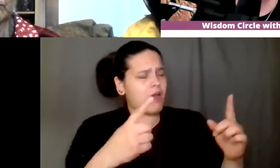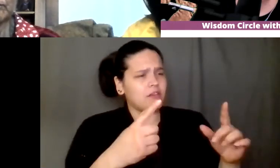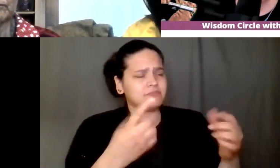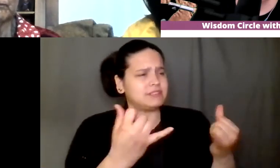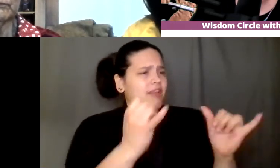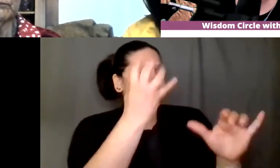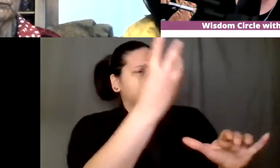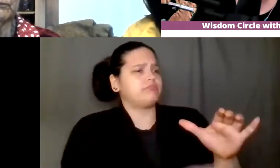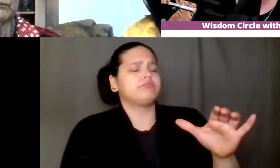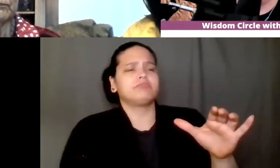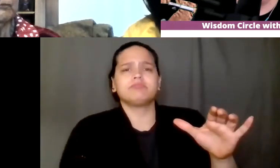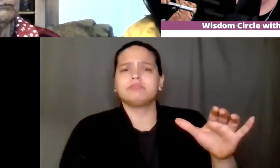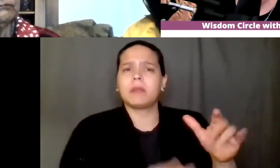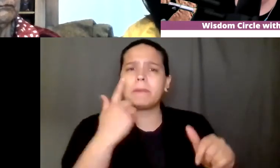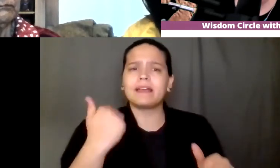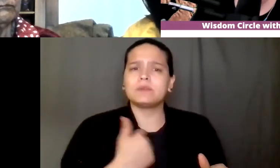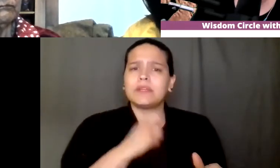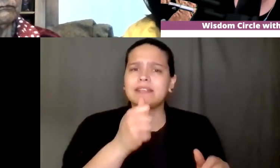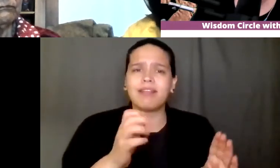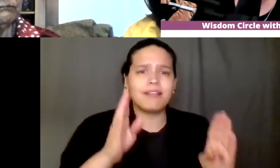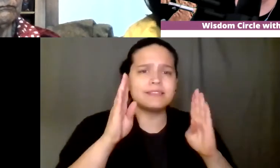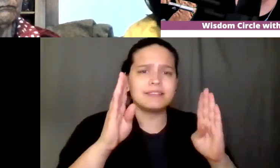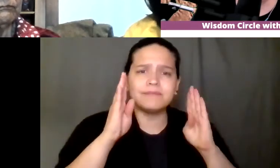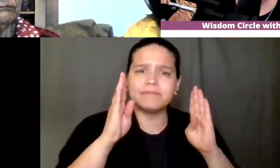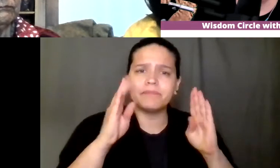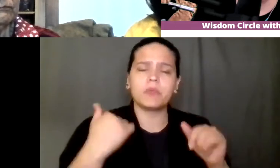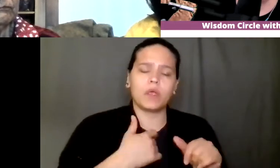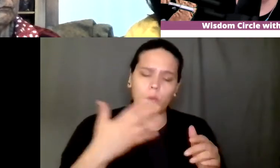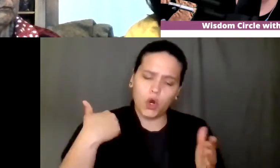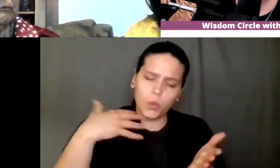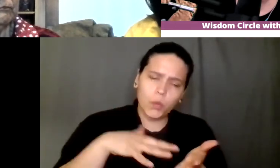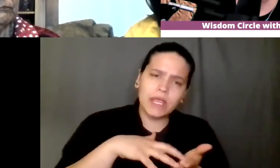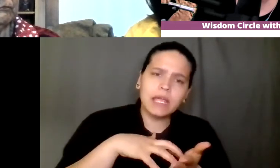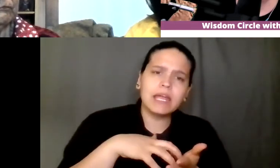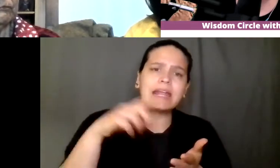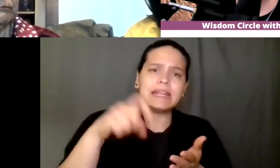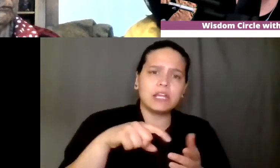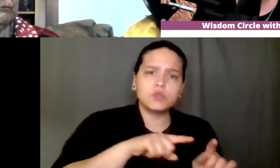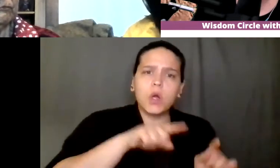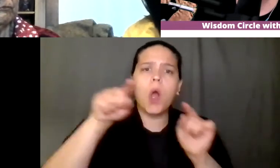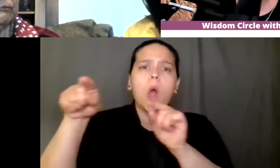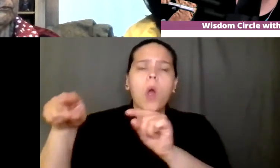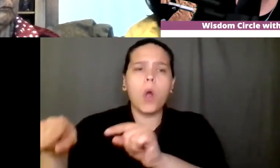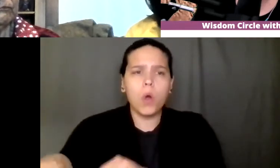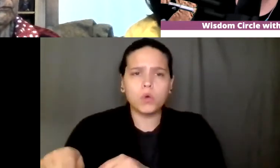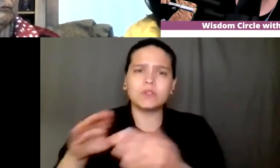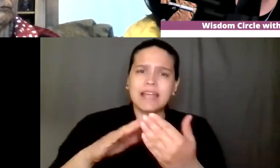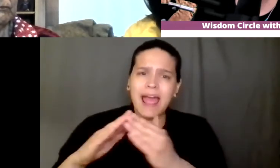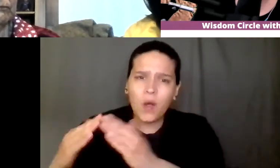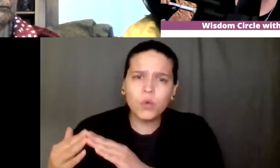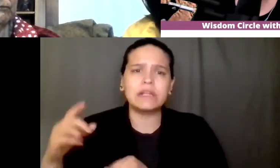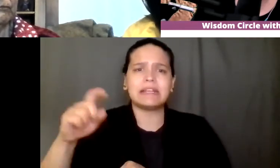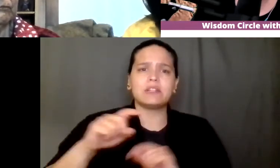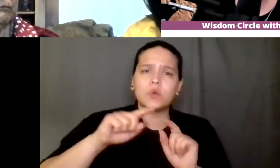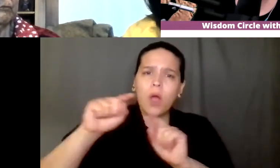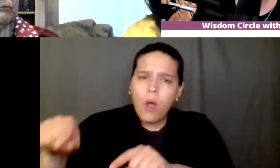lost because we didn't listen. We were weak. We needed to go to bashes. We needed to go to town every